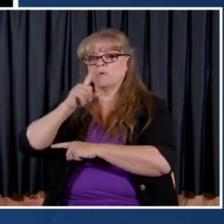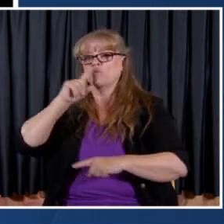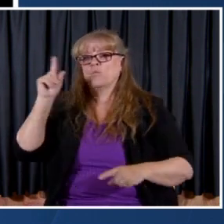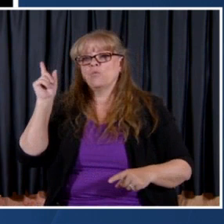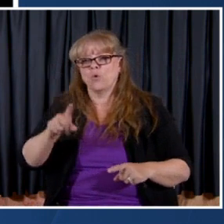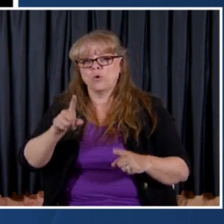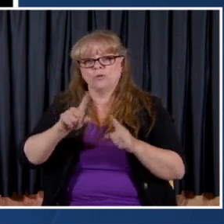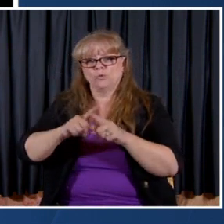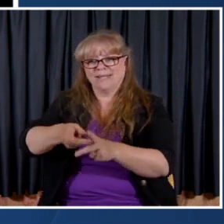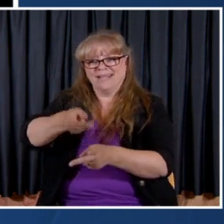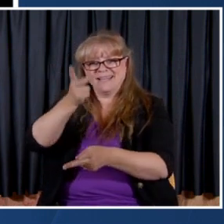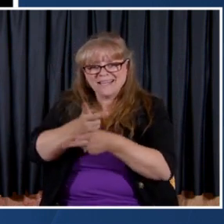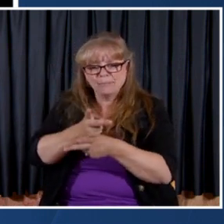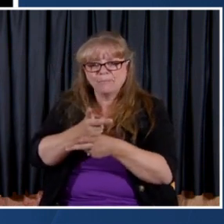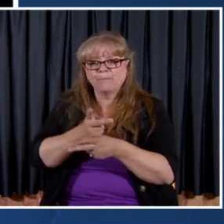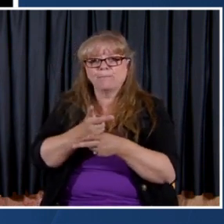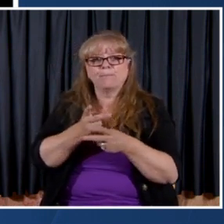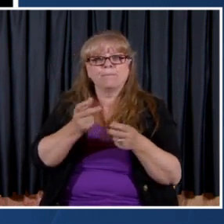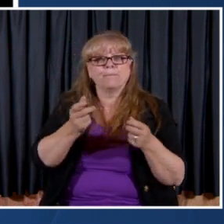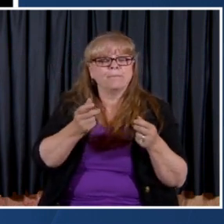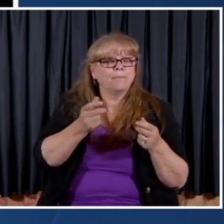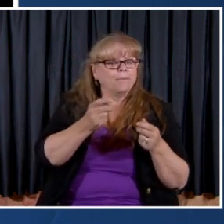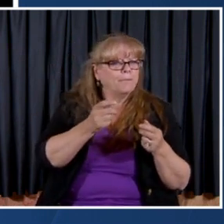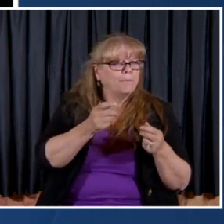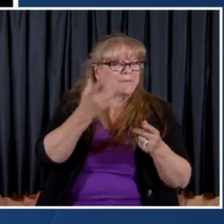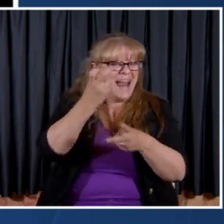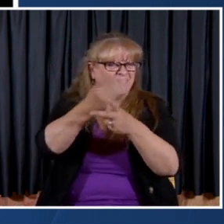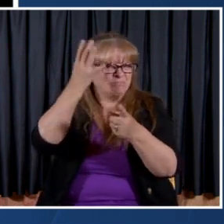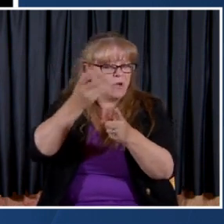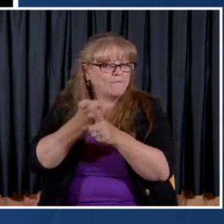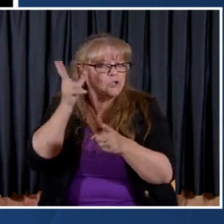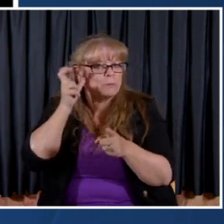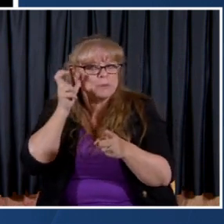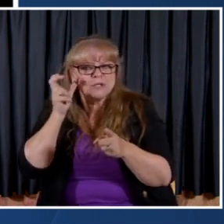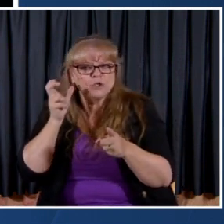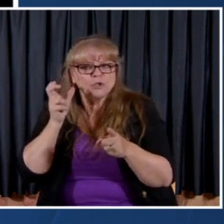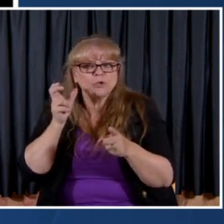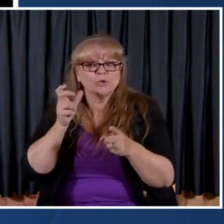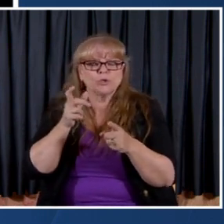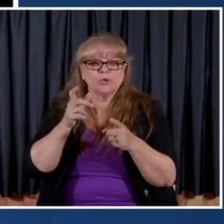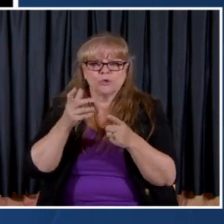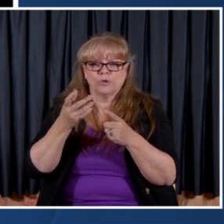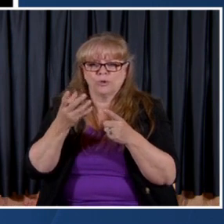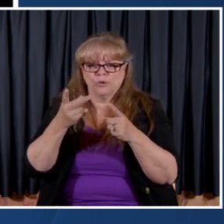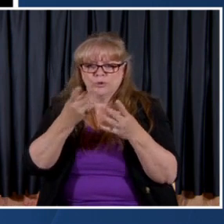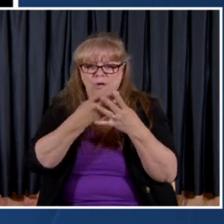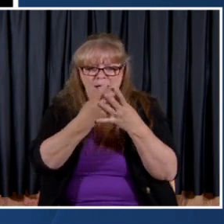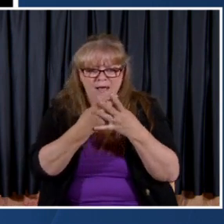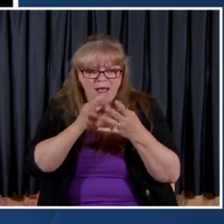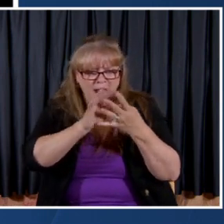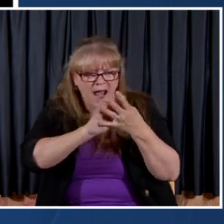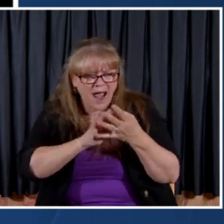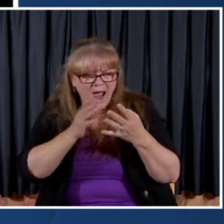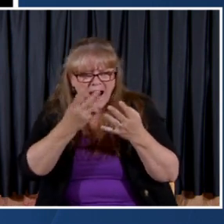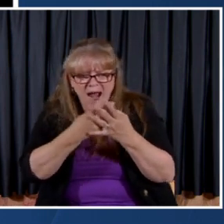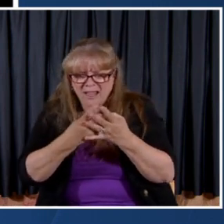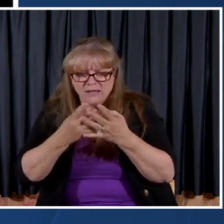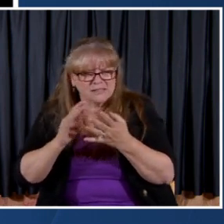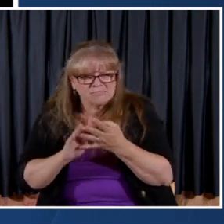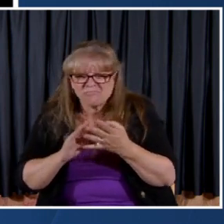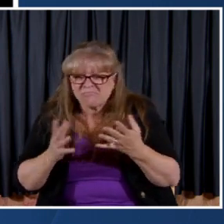with a fine-tooth comb. Yeah, so we on the JB, we found that we really do still have the ability with the county